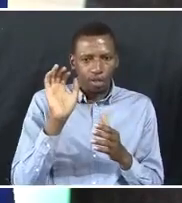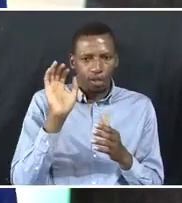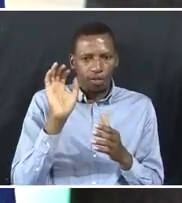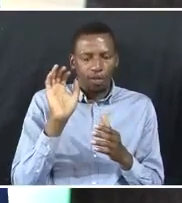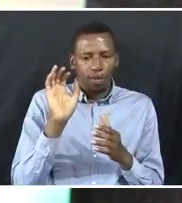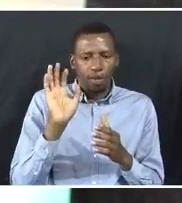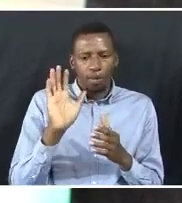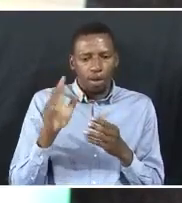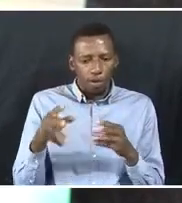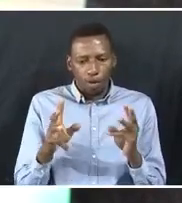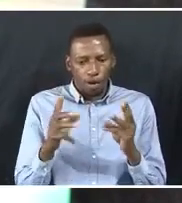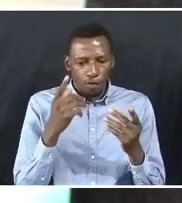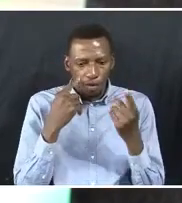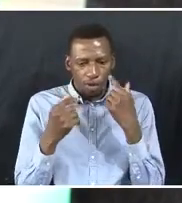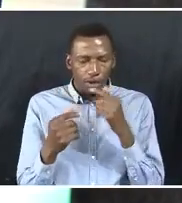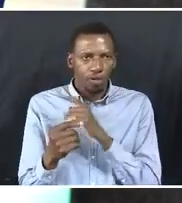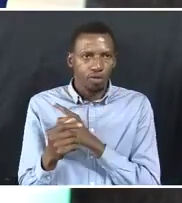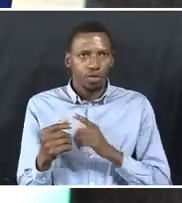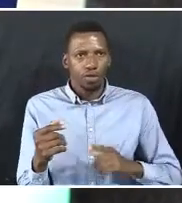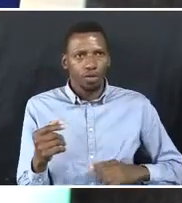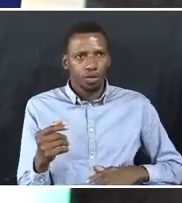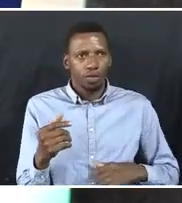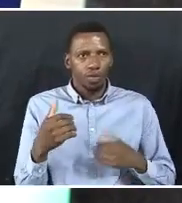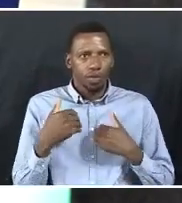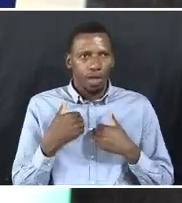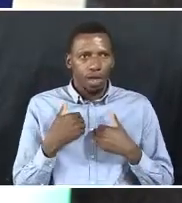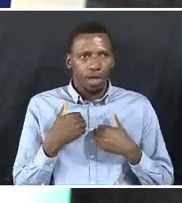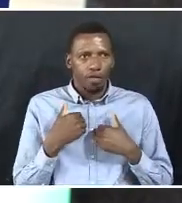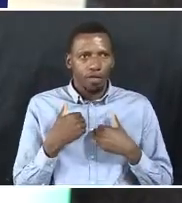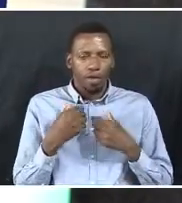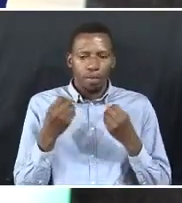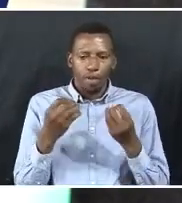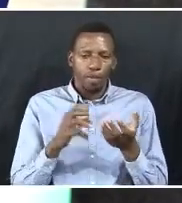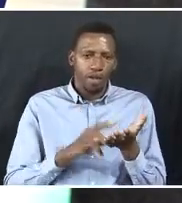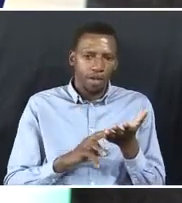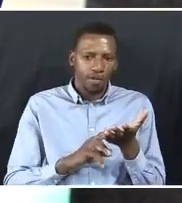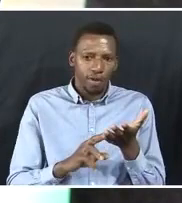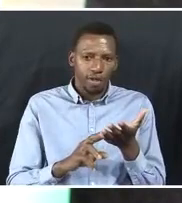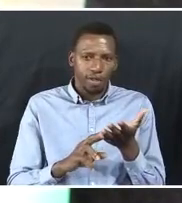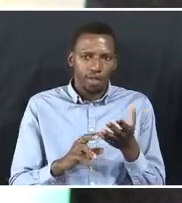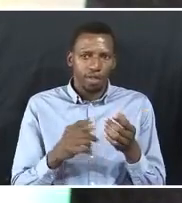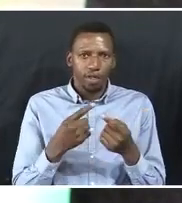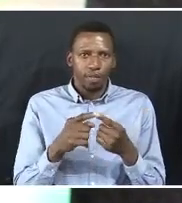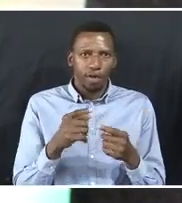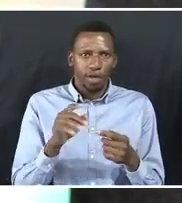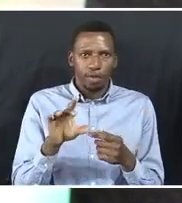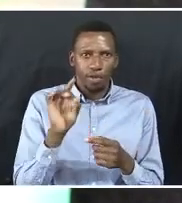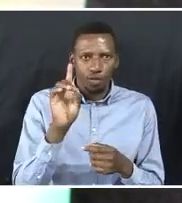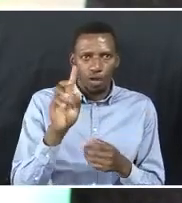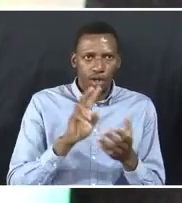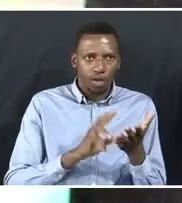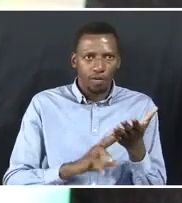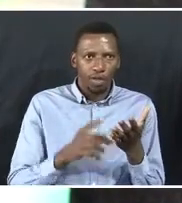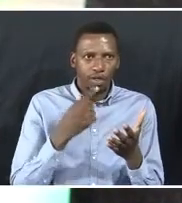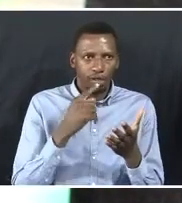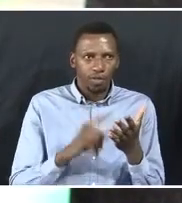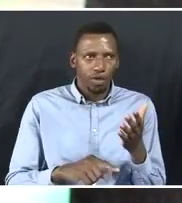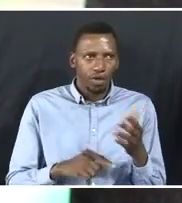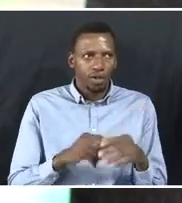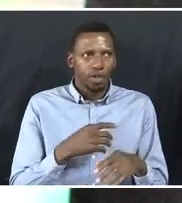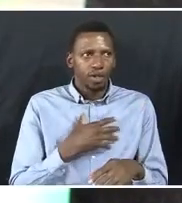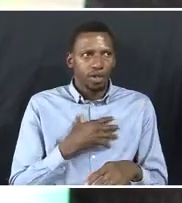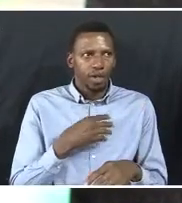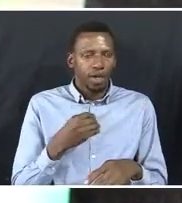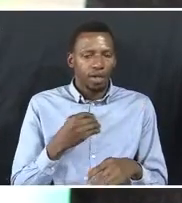the Lord. There are a number of them, but I'll pick on one of them. Matthew 4:23, which says, and Jesus went about